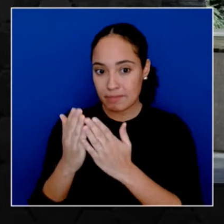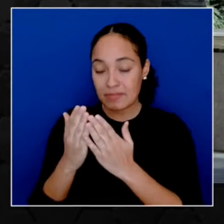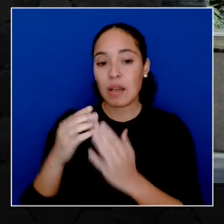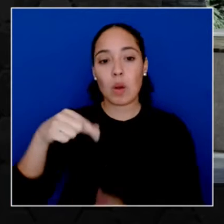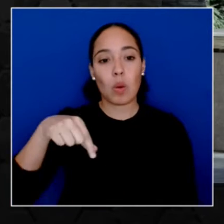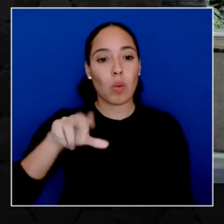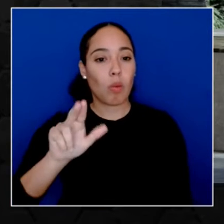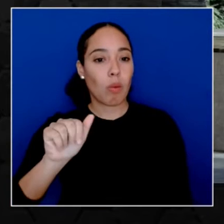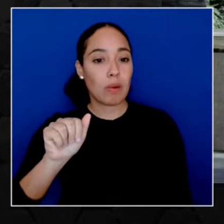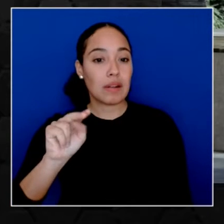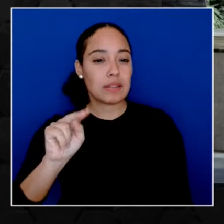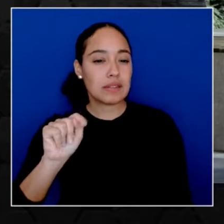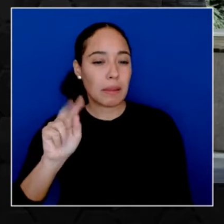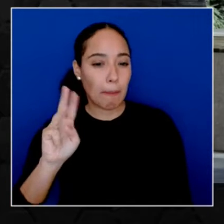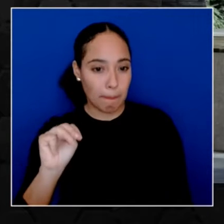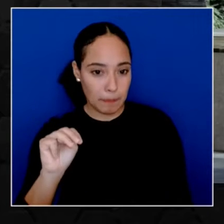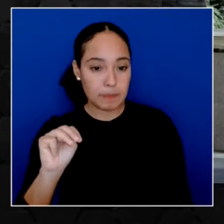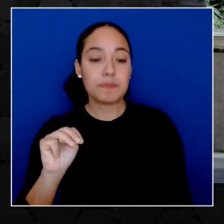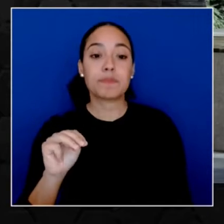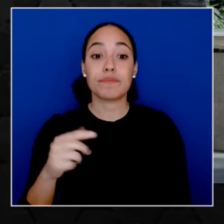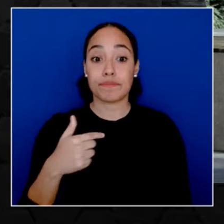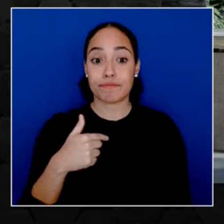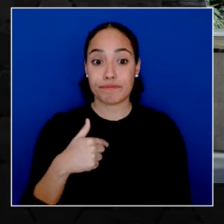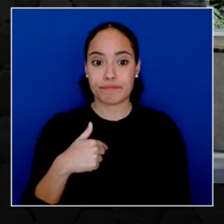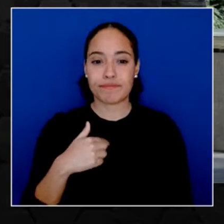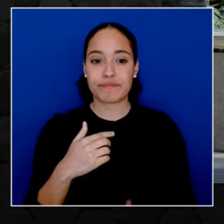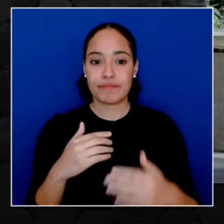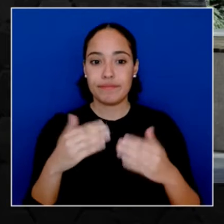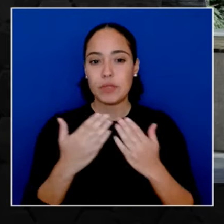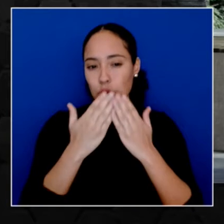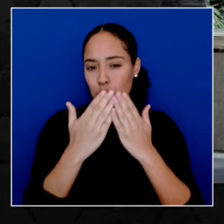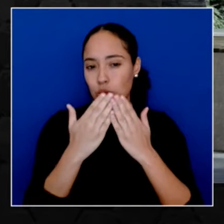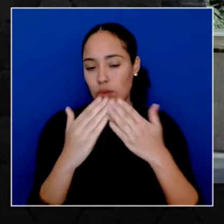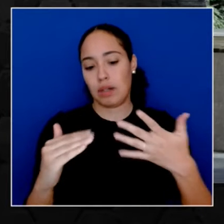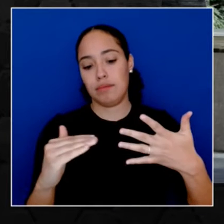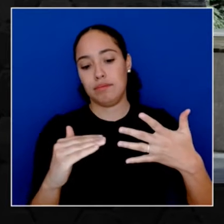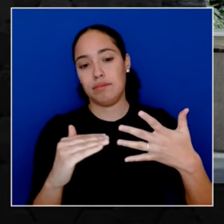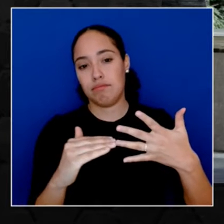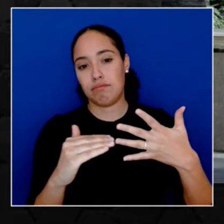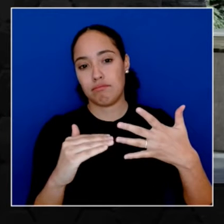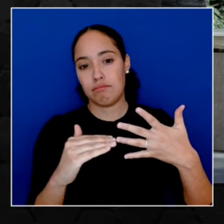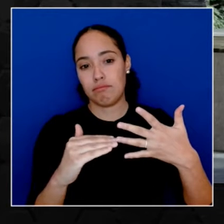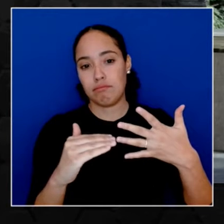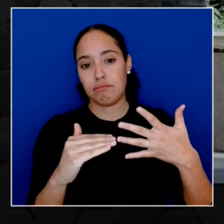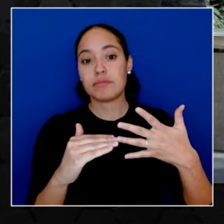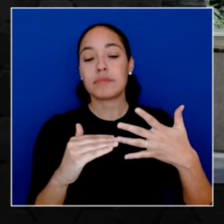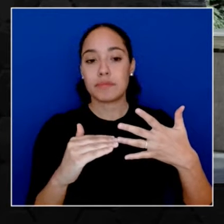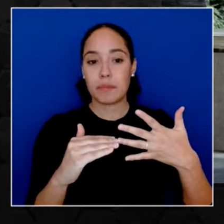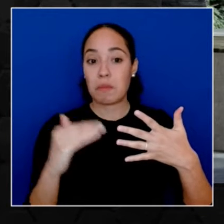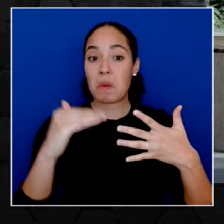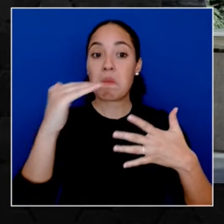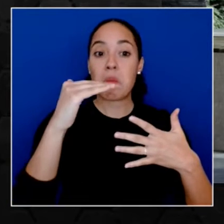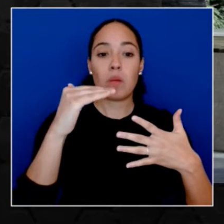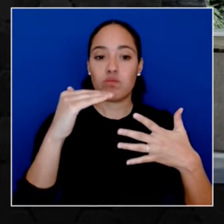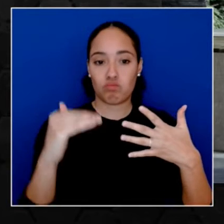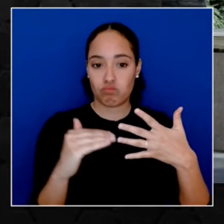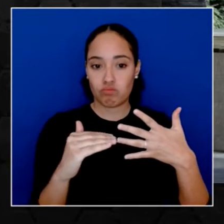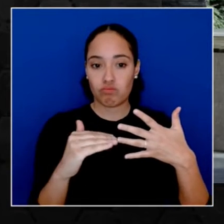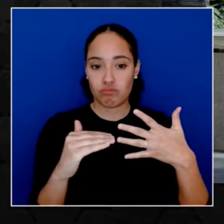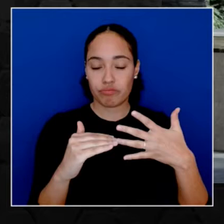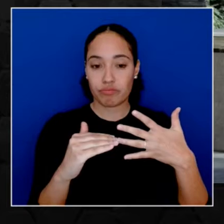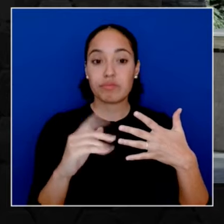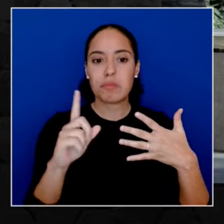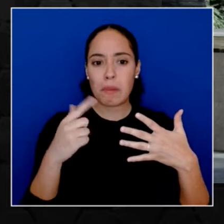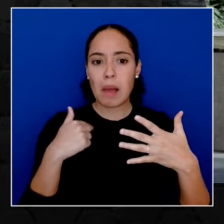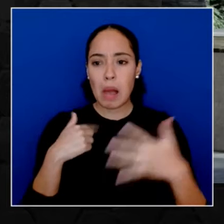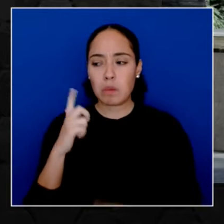Bangalore. And I got started off with artificial intelligence back in 2018 when I joined university. And I came to know